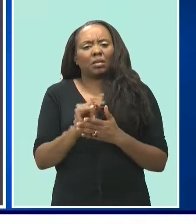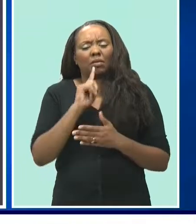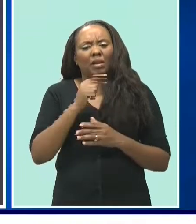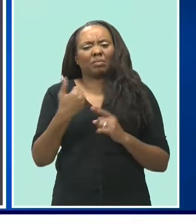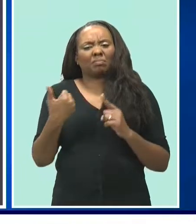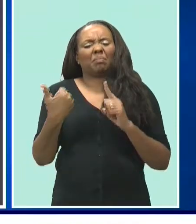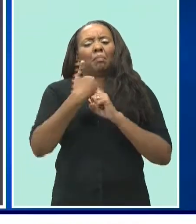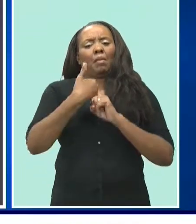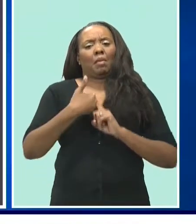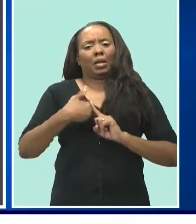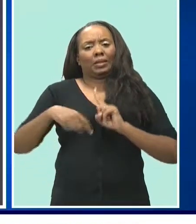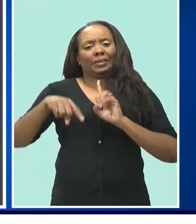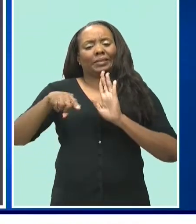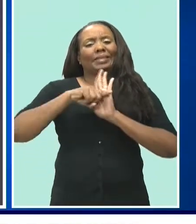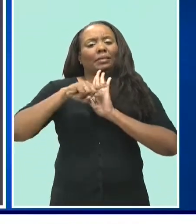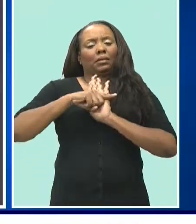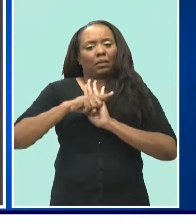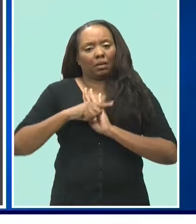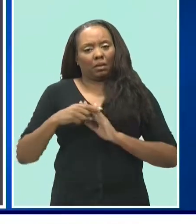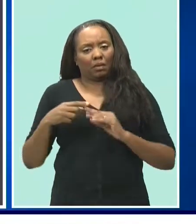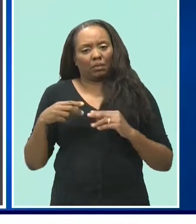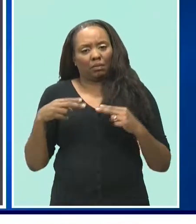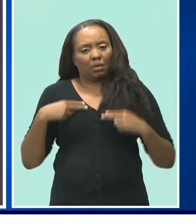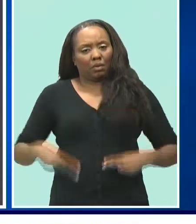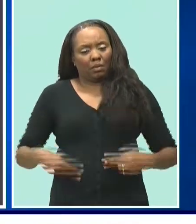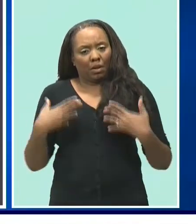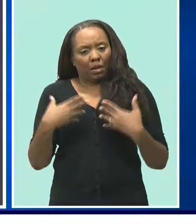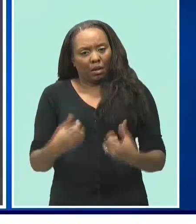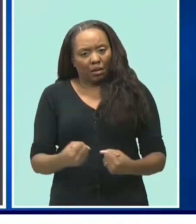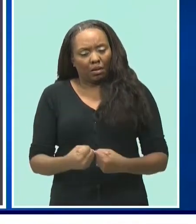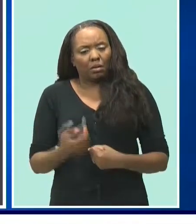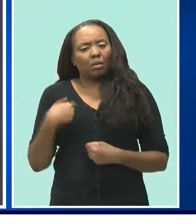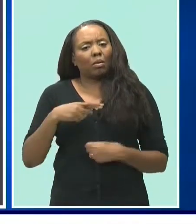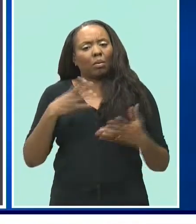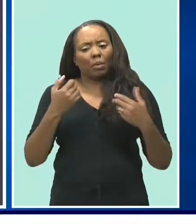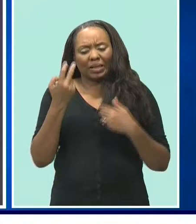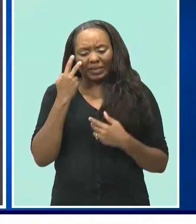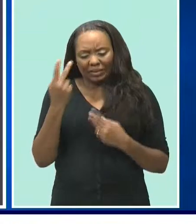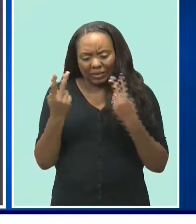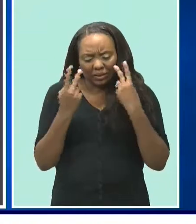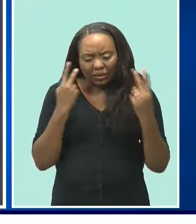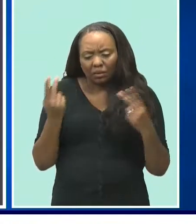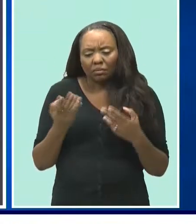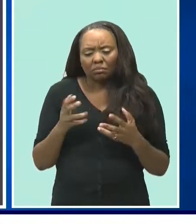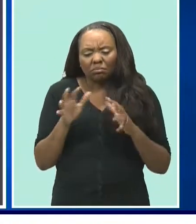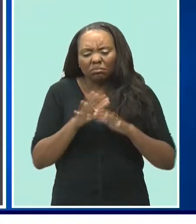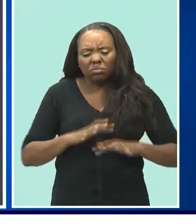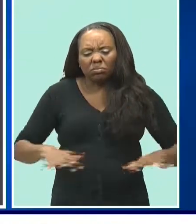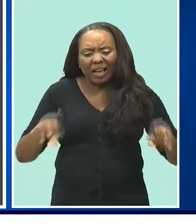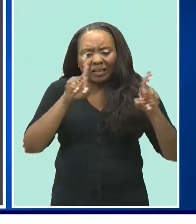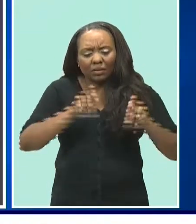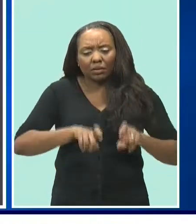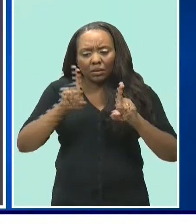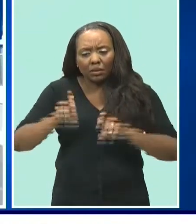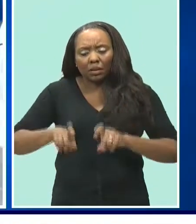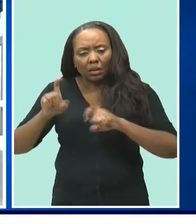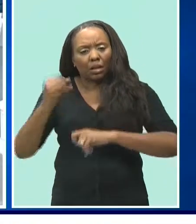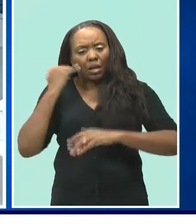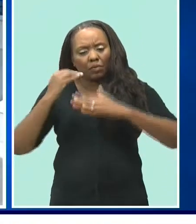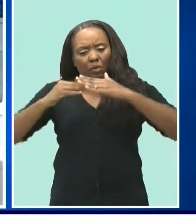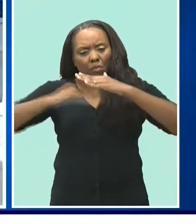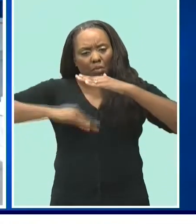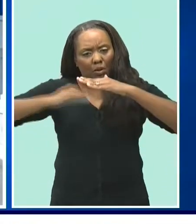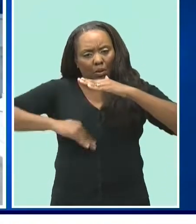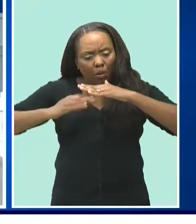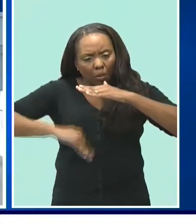and well-being. So it's important to look at what existed in the site to see if they were below the national standards. A